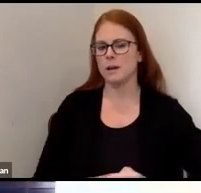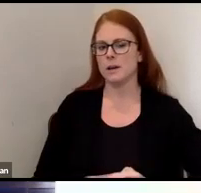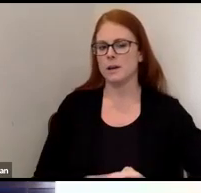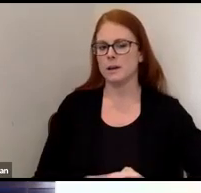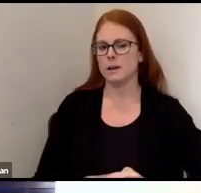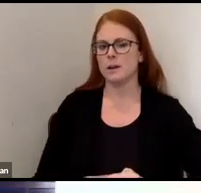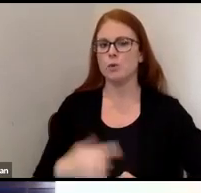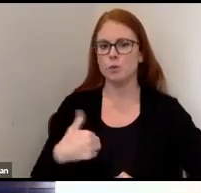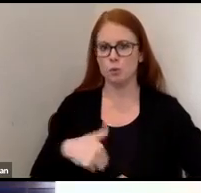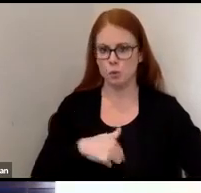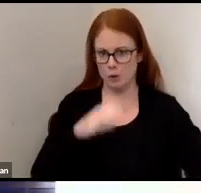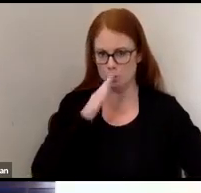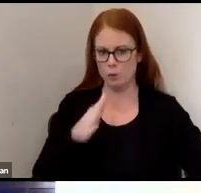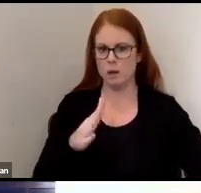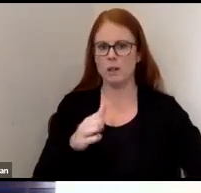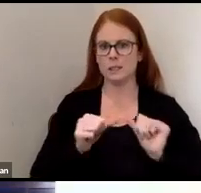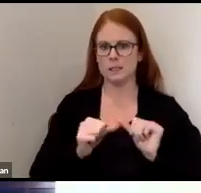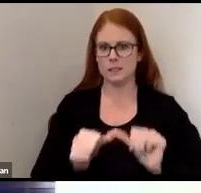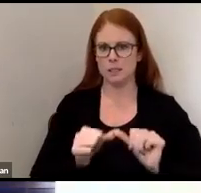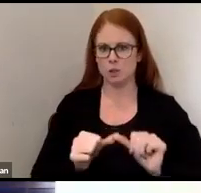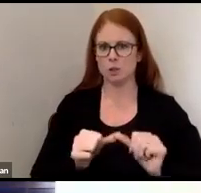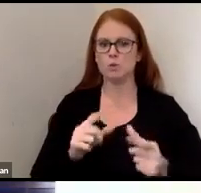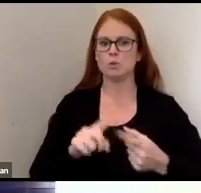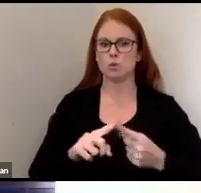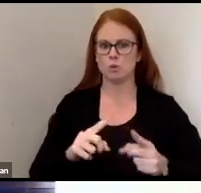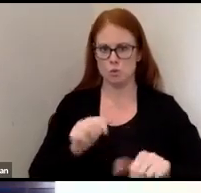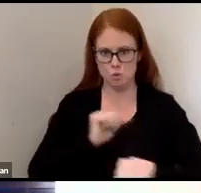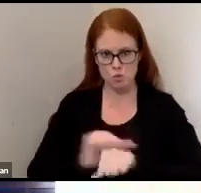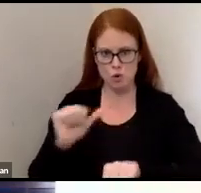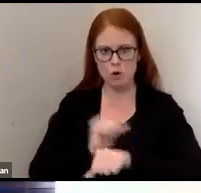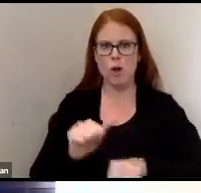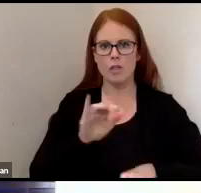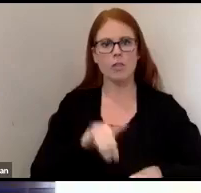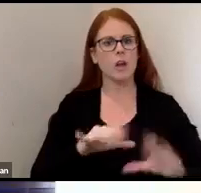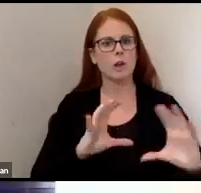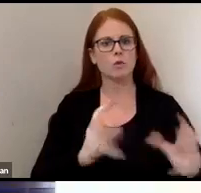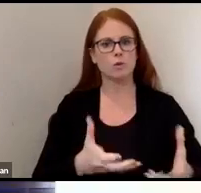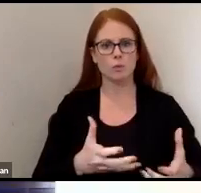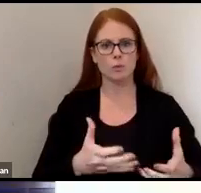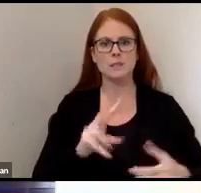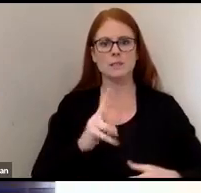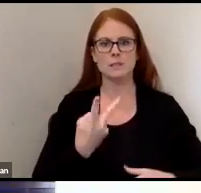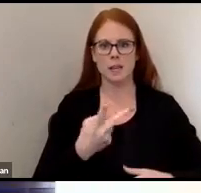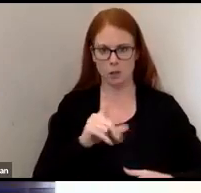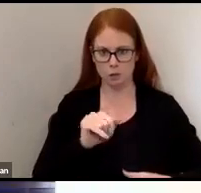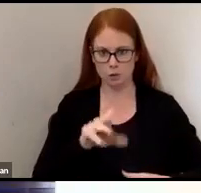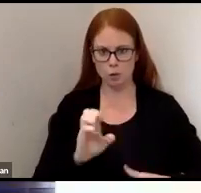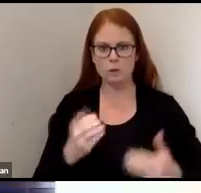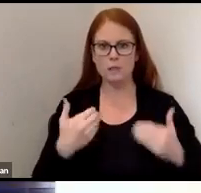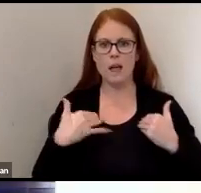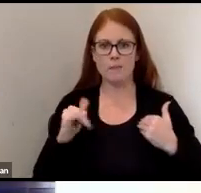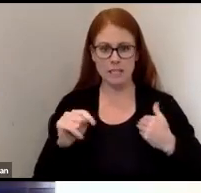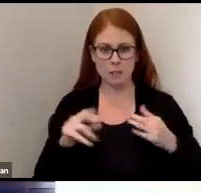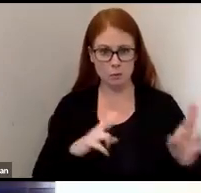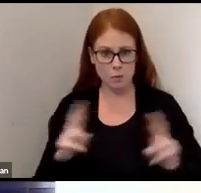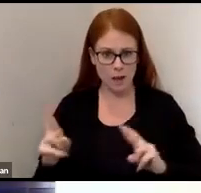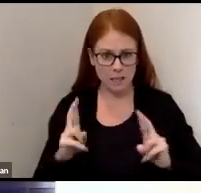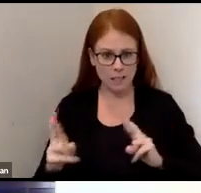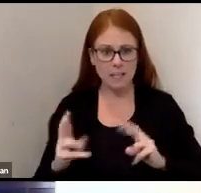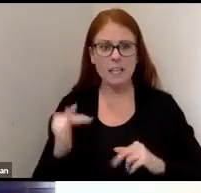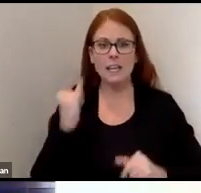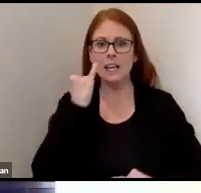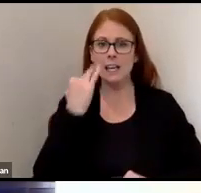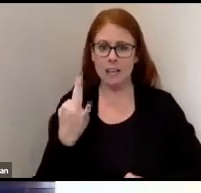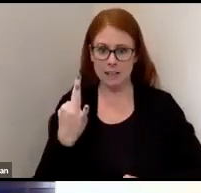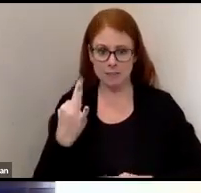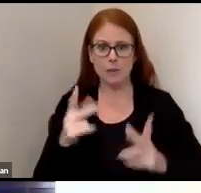So we are going to continue to work on that. Again, we have your second dose. If you if there's